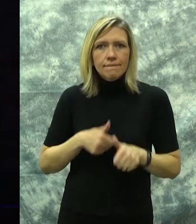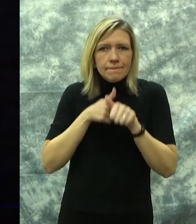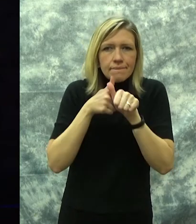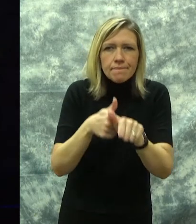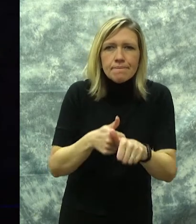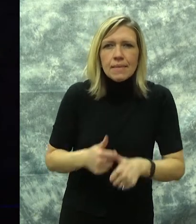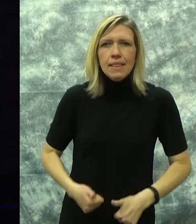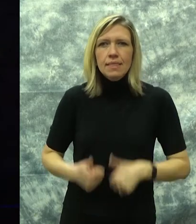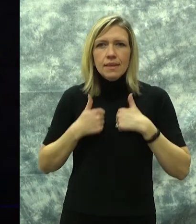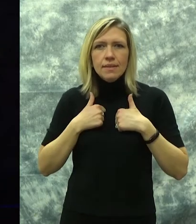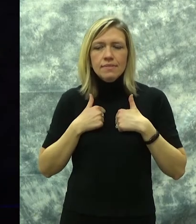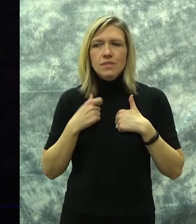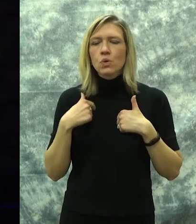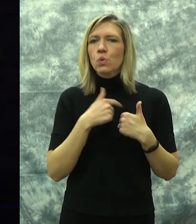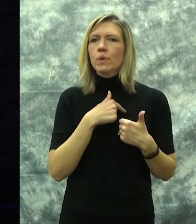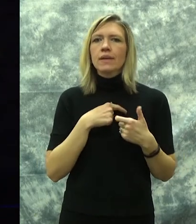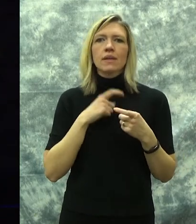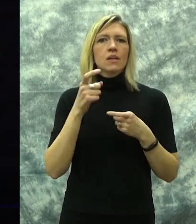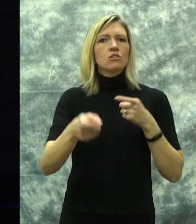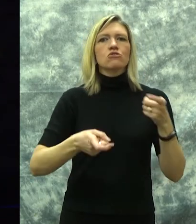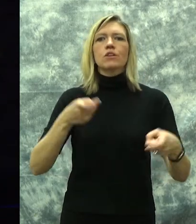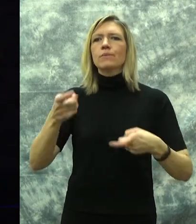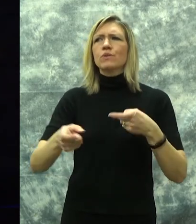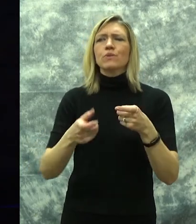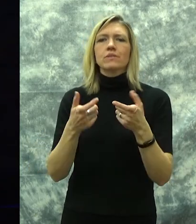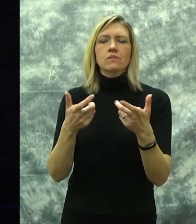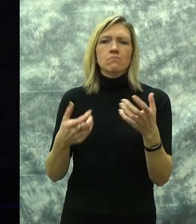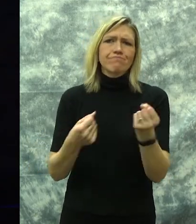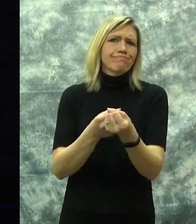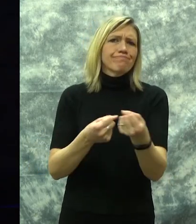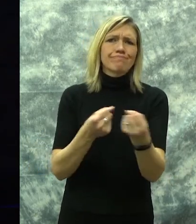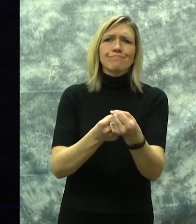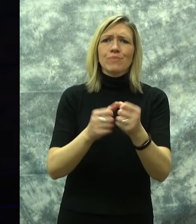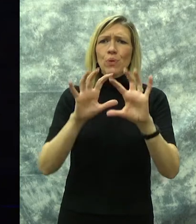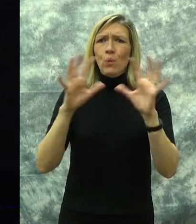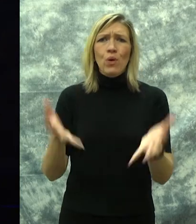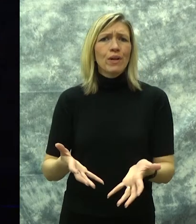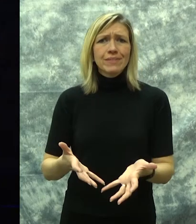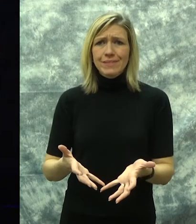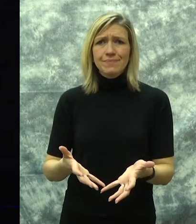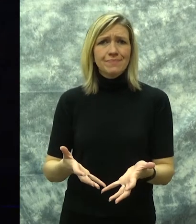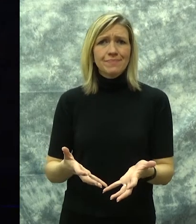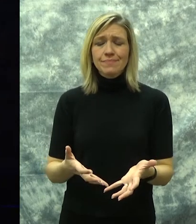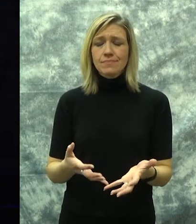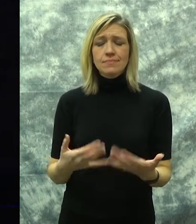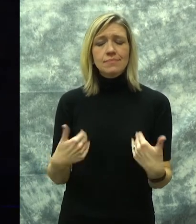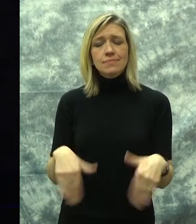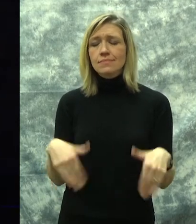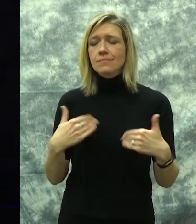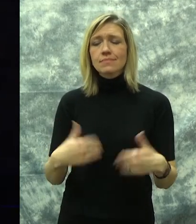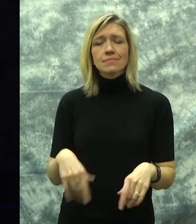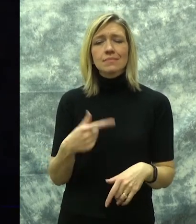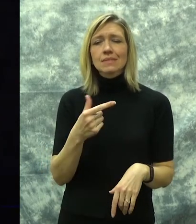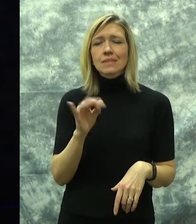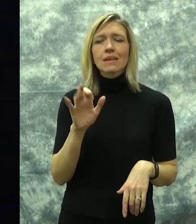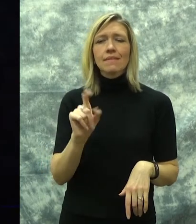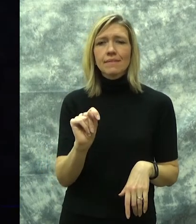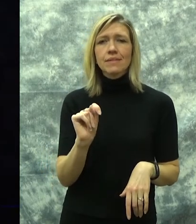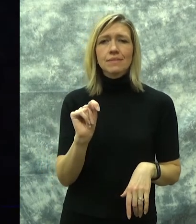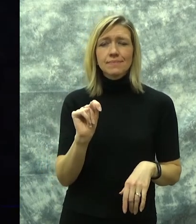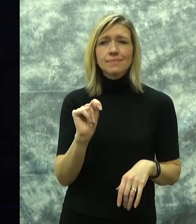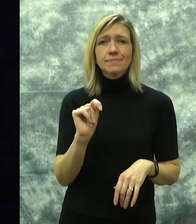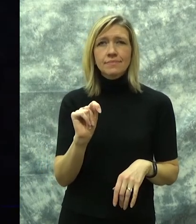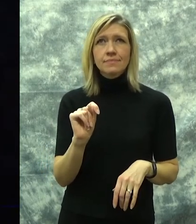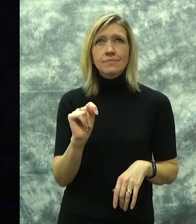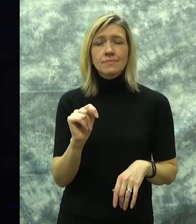greatly to the world at large. Oh, what a great gift. And so I just see this prayer